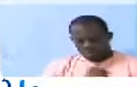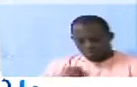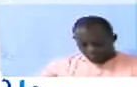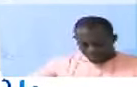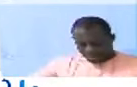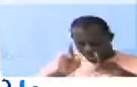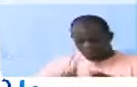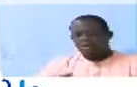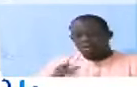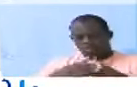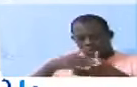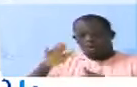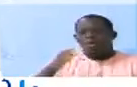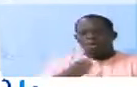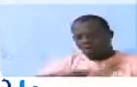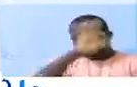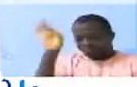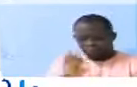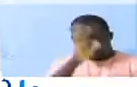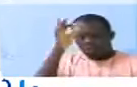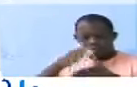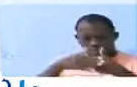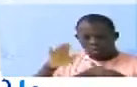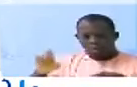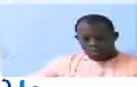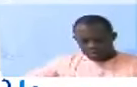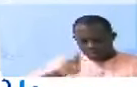he also participated very well in the beatings.